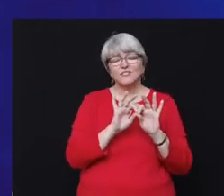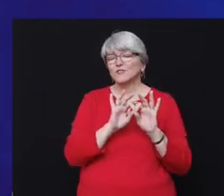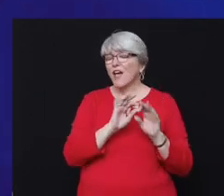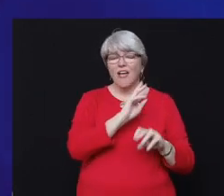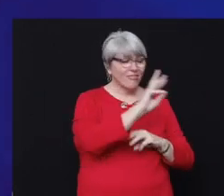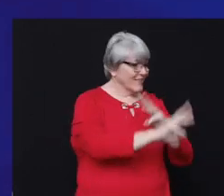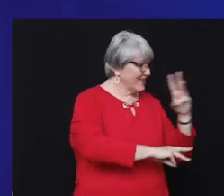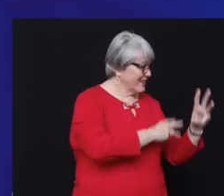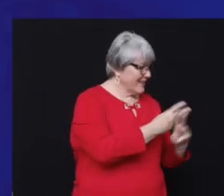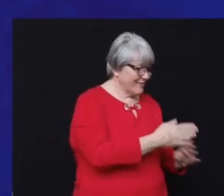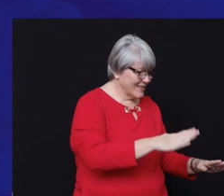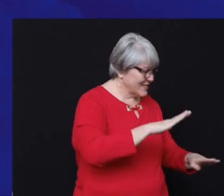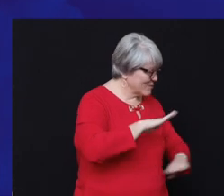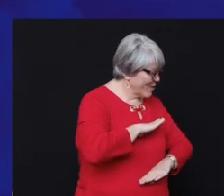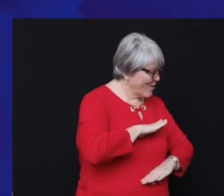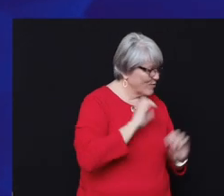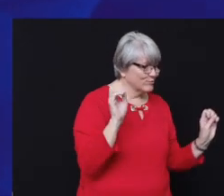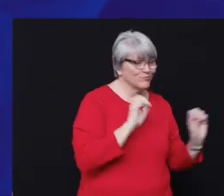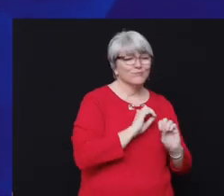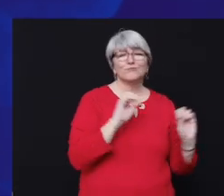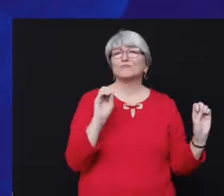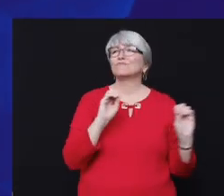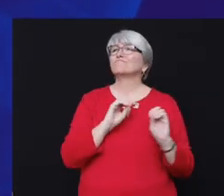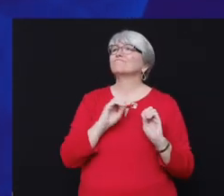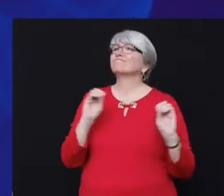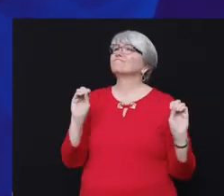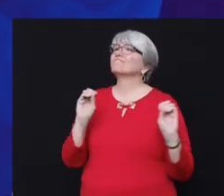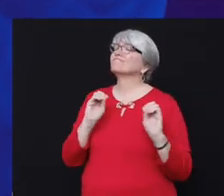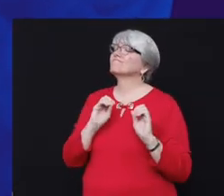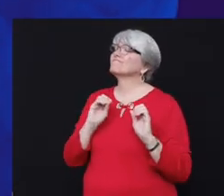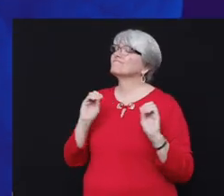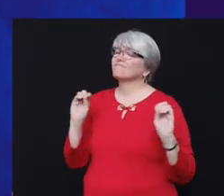matters, nothing in this world will do.